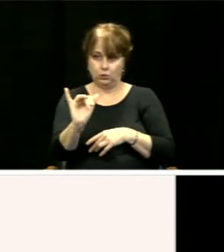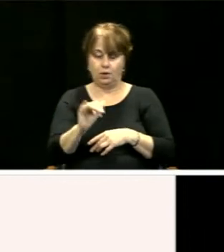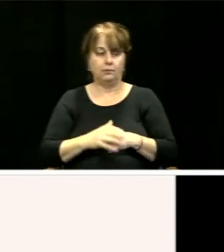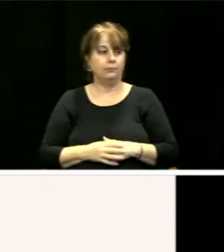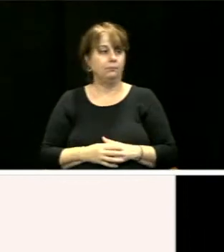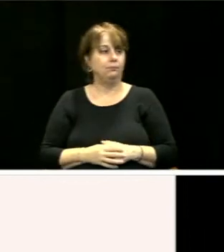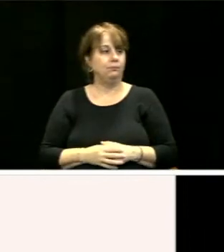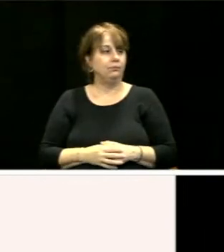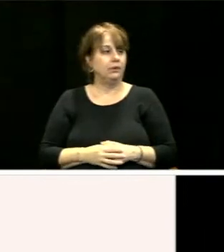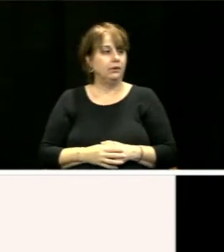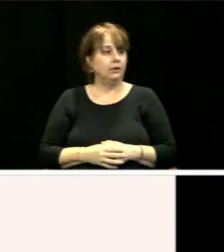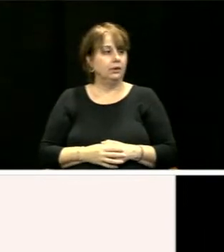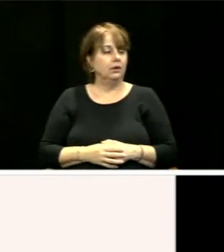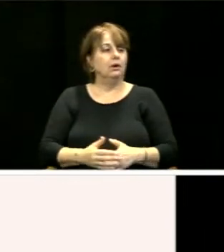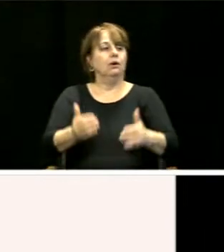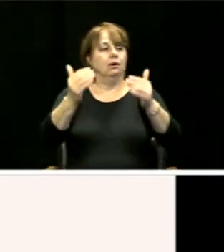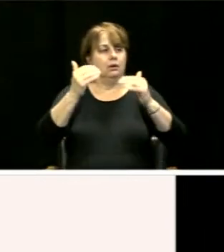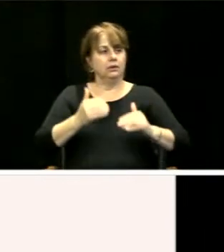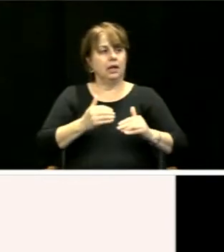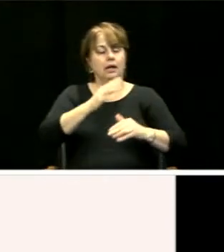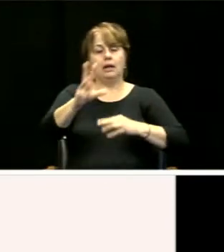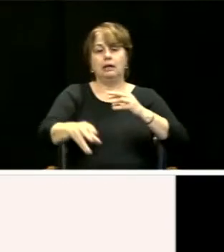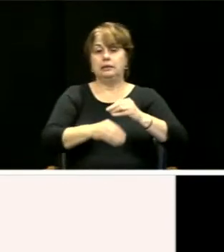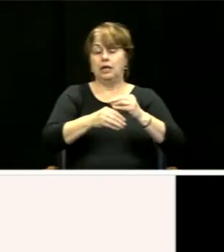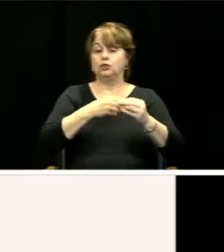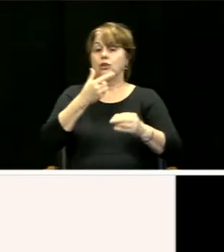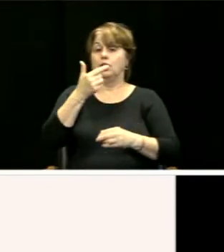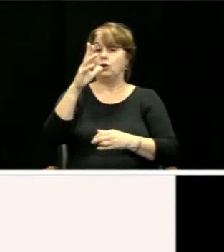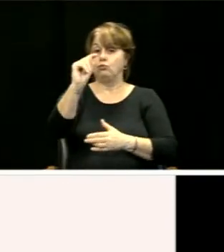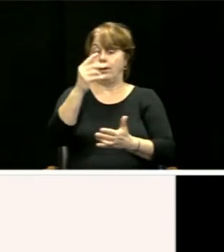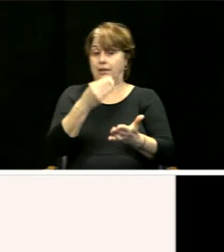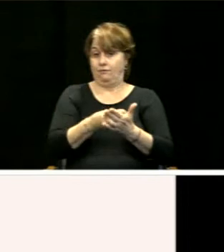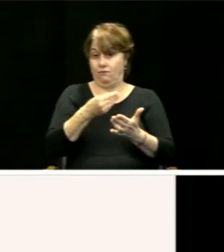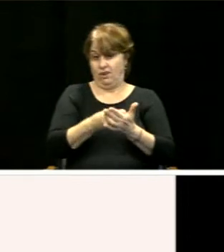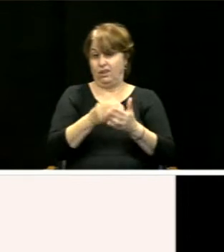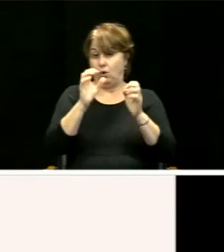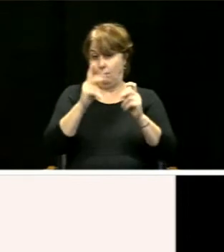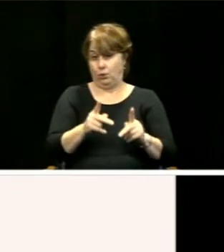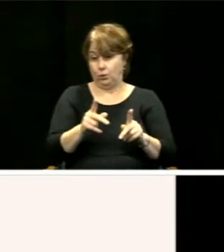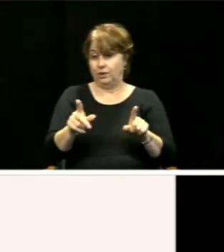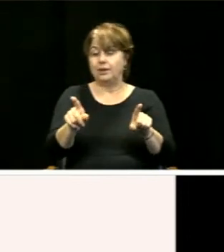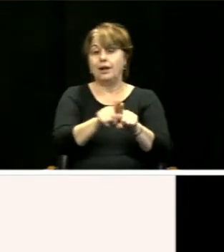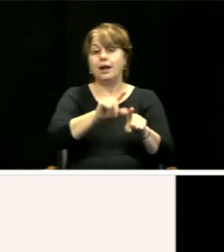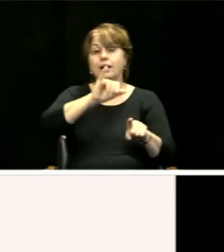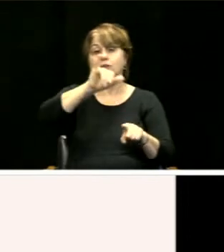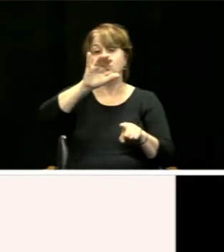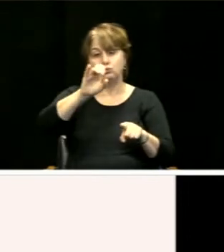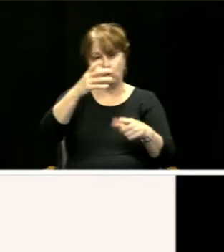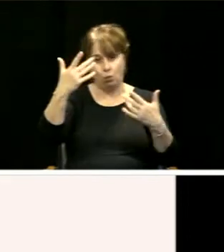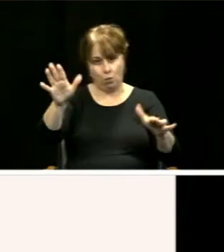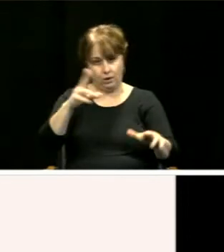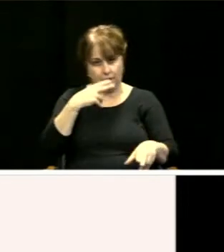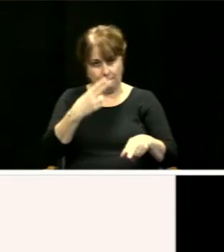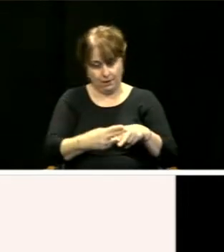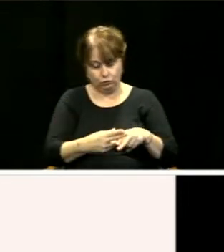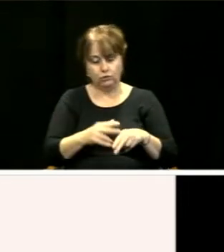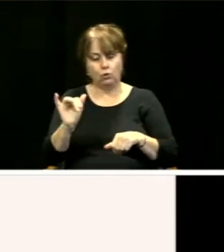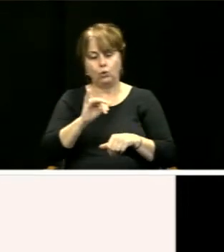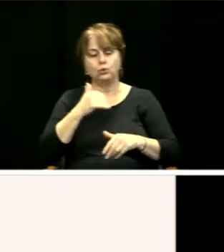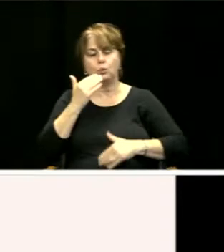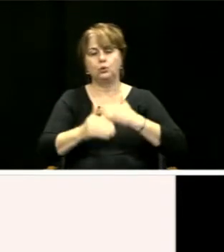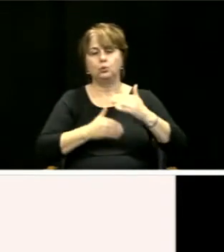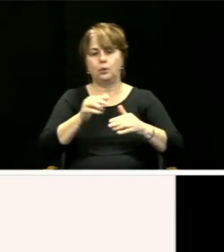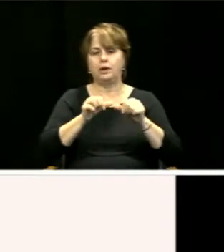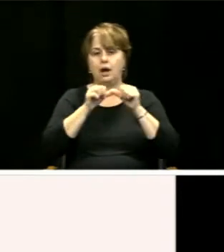And then we are looking at additional grant and funding opportunities as Joe had mentioned, and then we are doing our ongoing